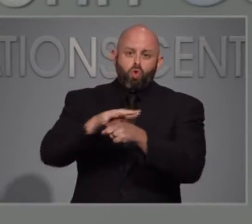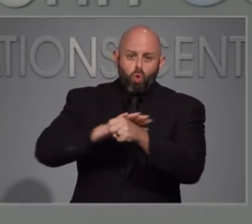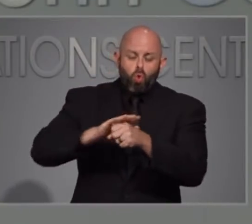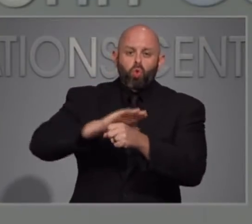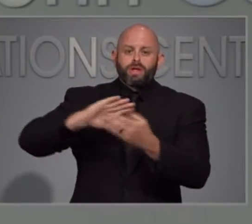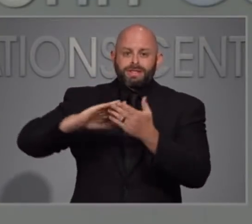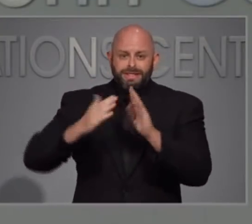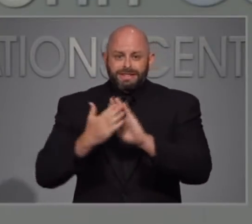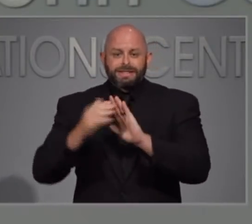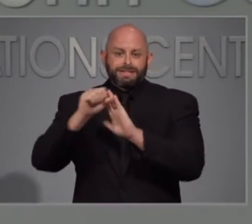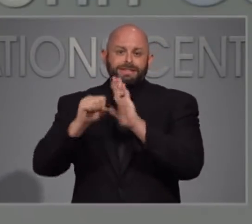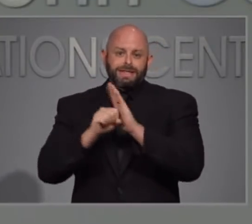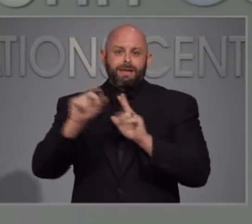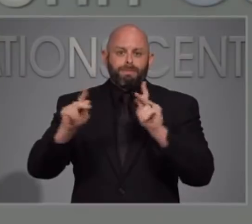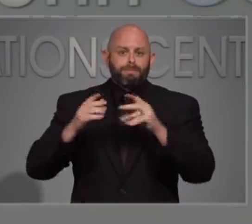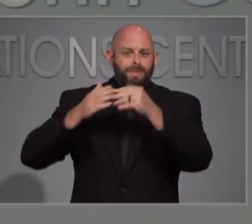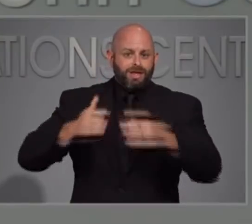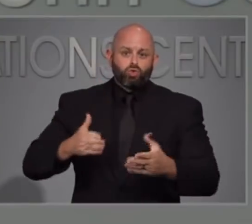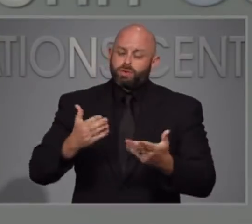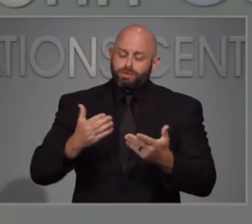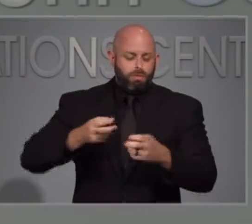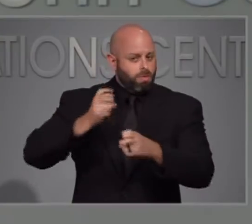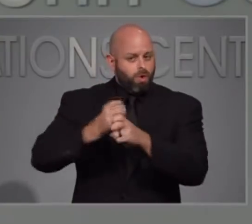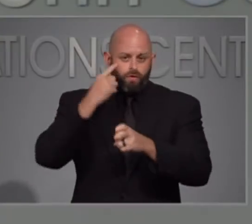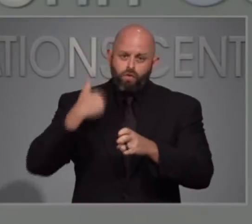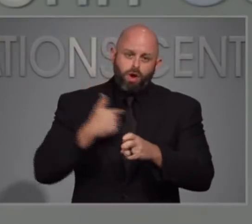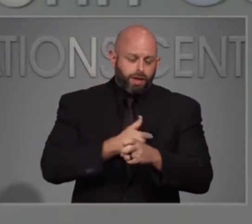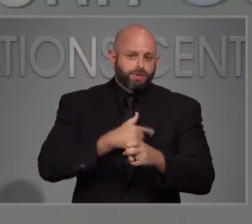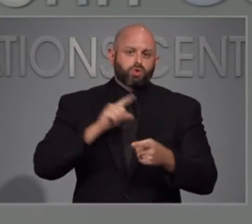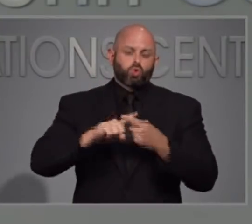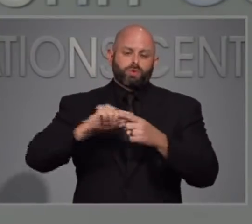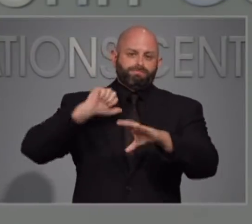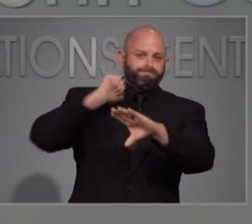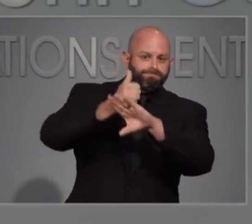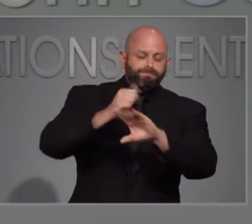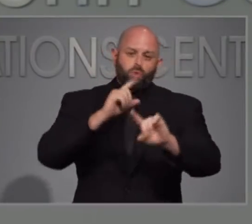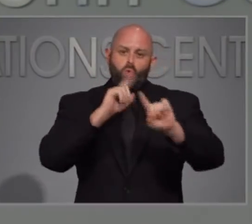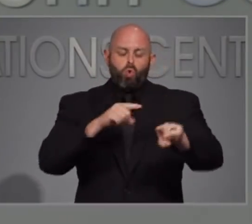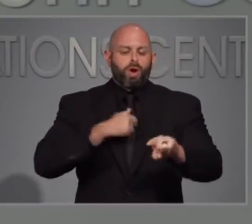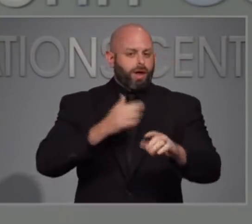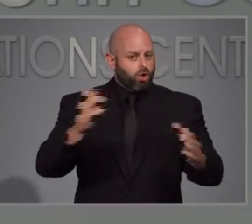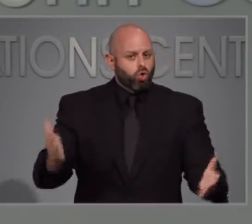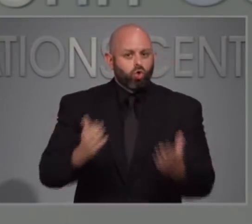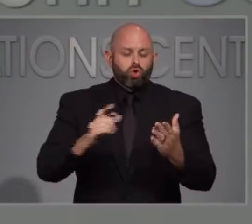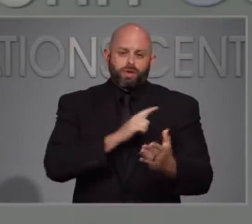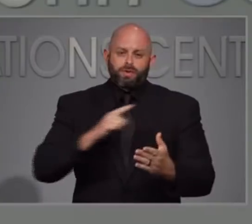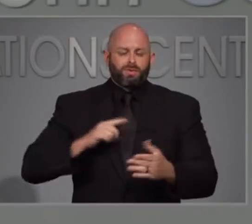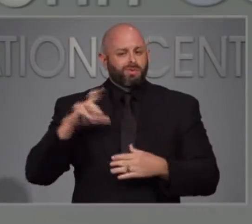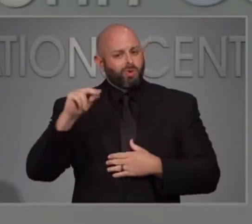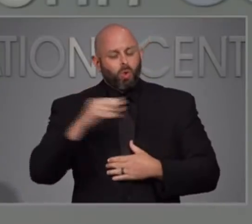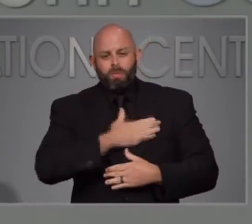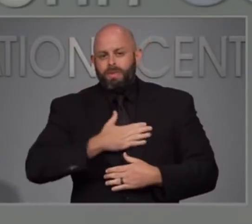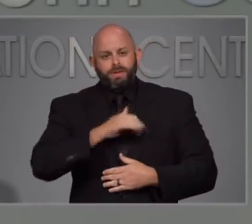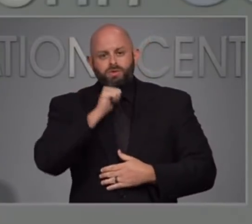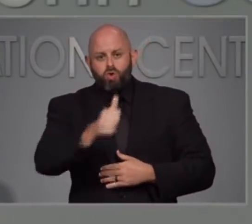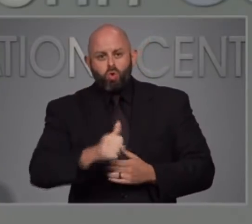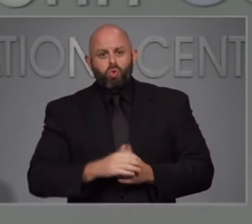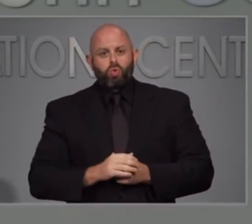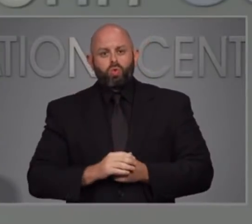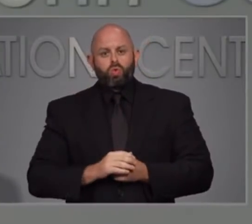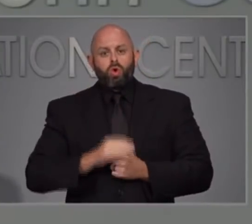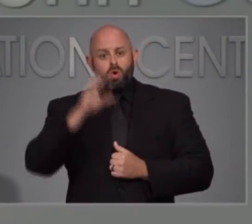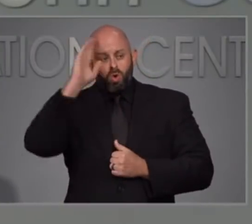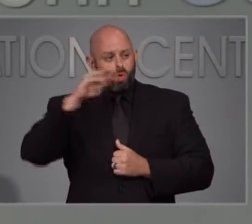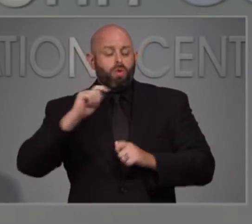these emergency orders in place. So I would urge them not to do this. I know that all business owners right